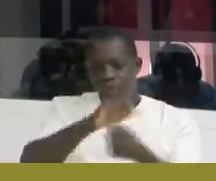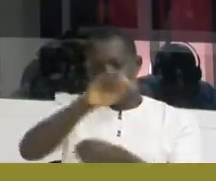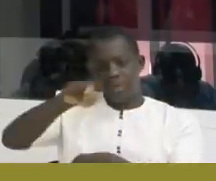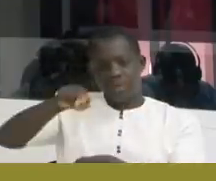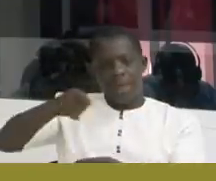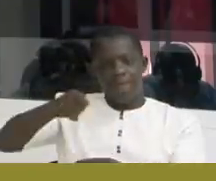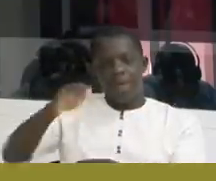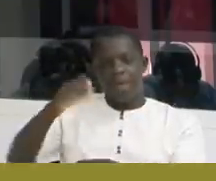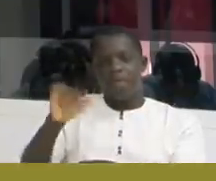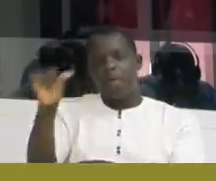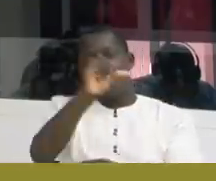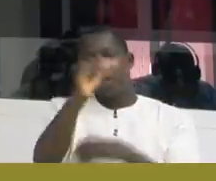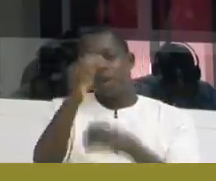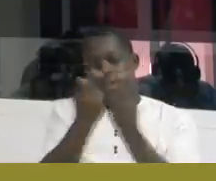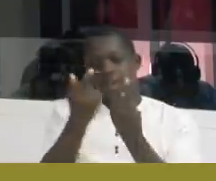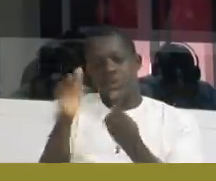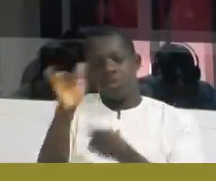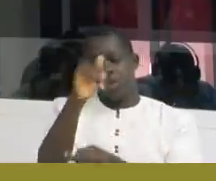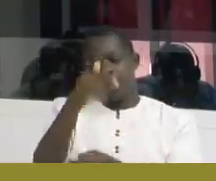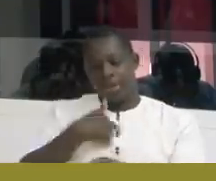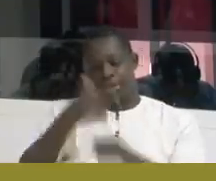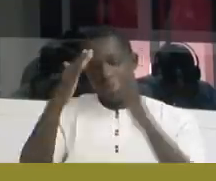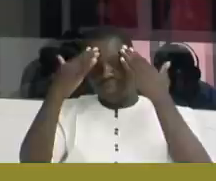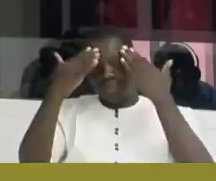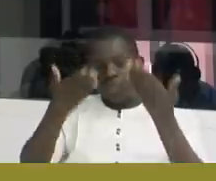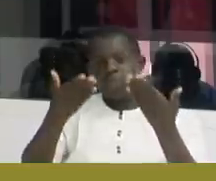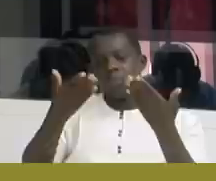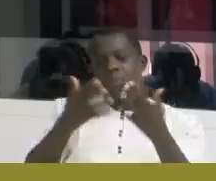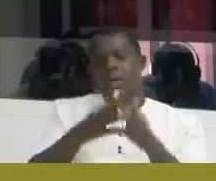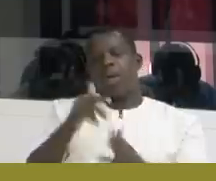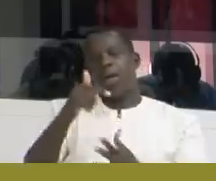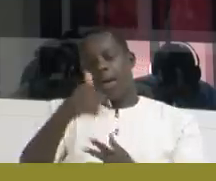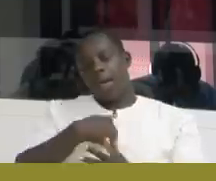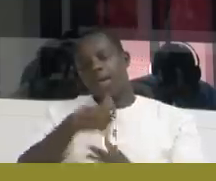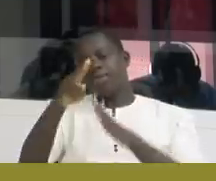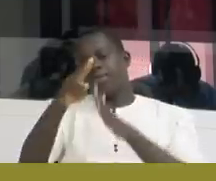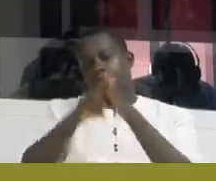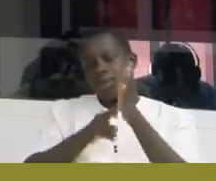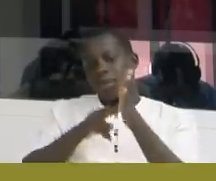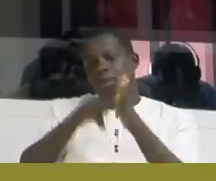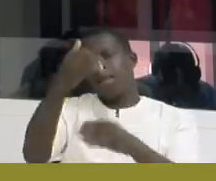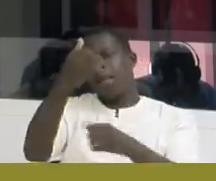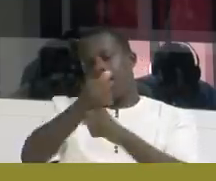could be for something else that I might not know. So I needed assurance